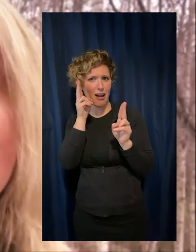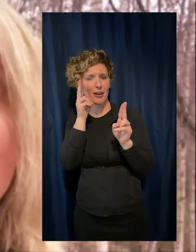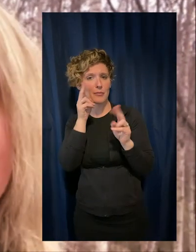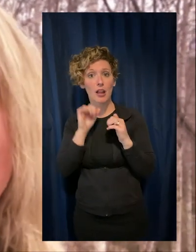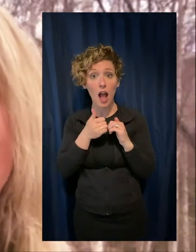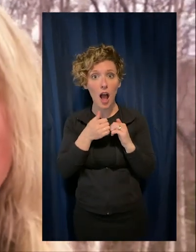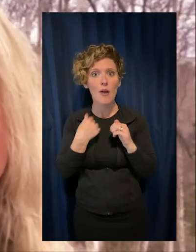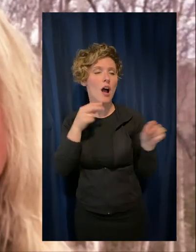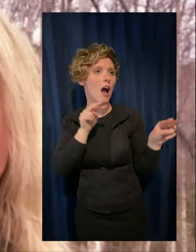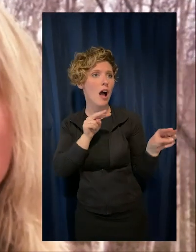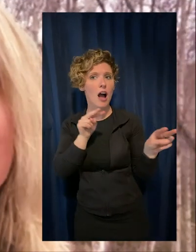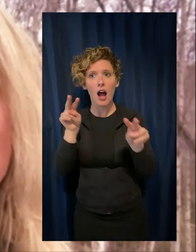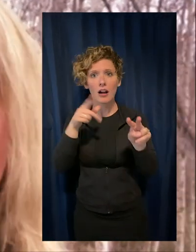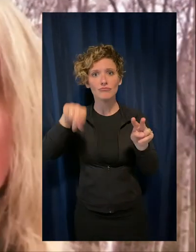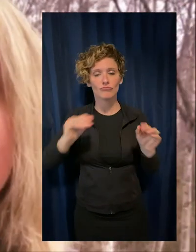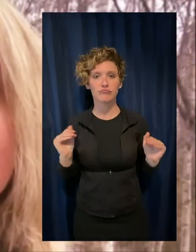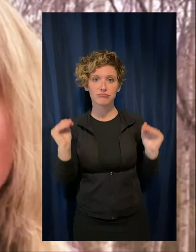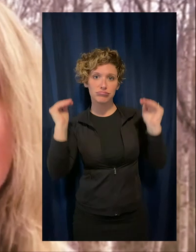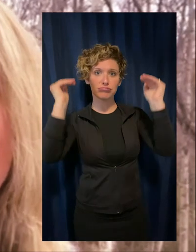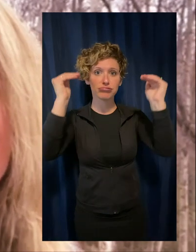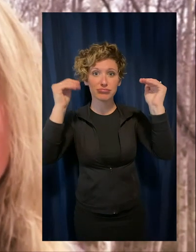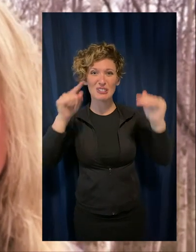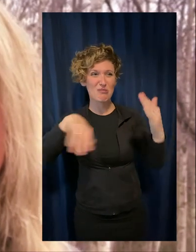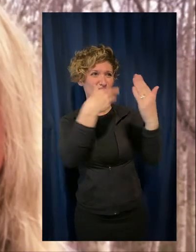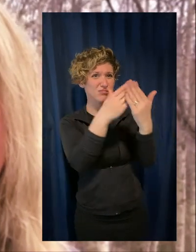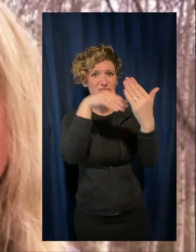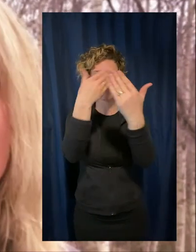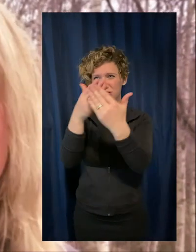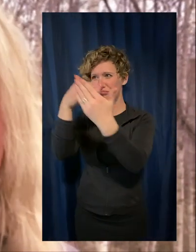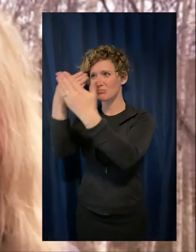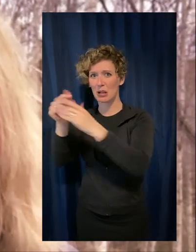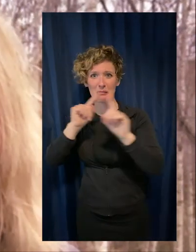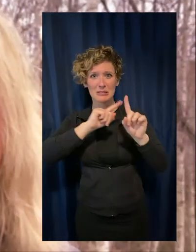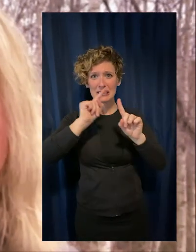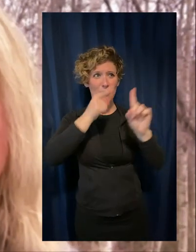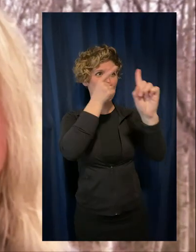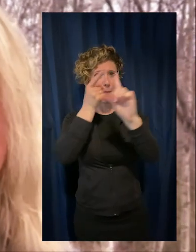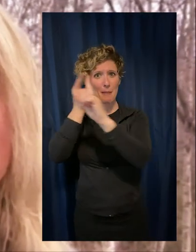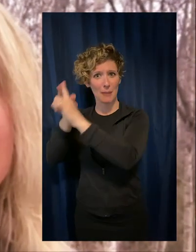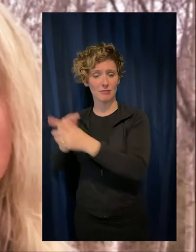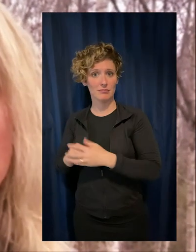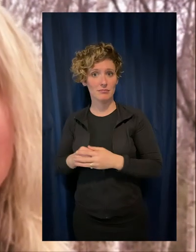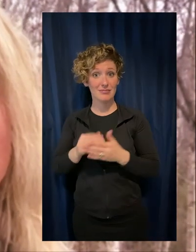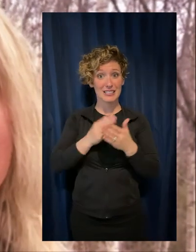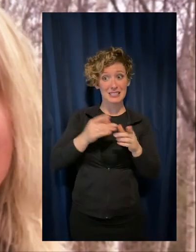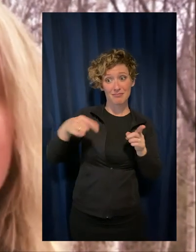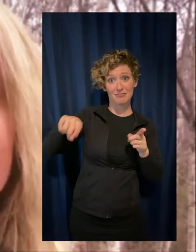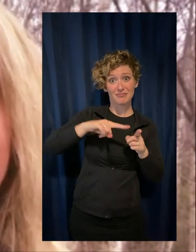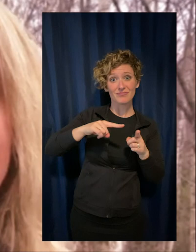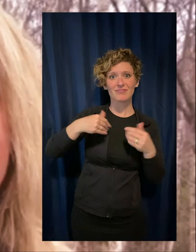you grow and achieve your goals throughout the years. Some of you I've had awesome experiences with